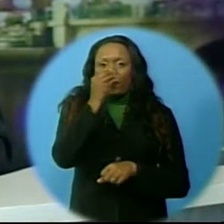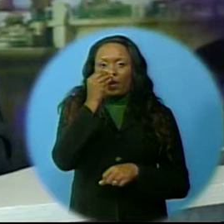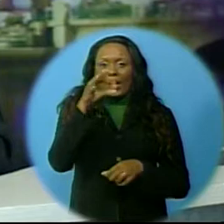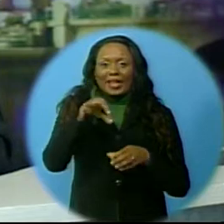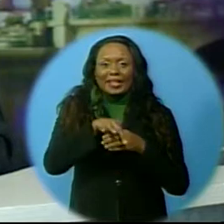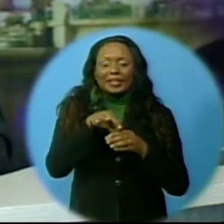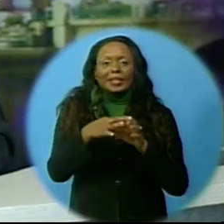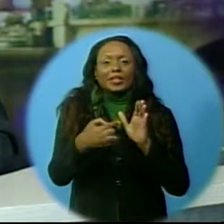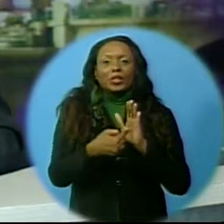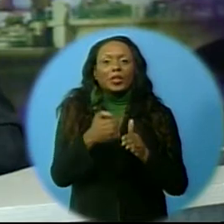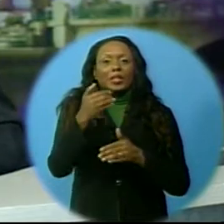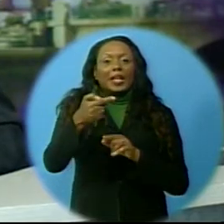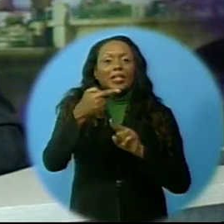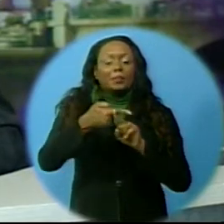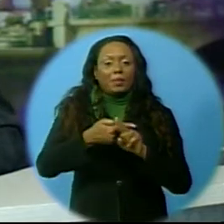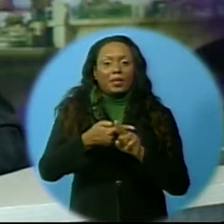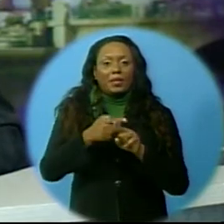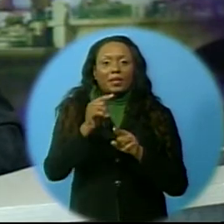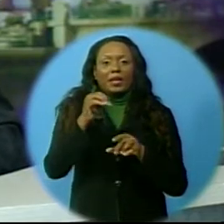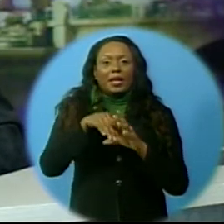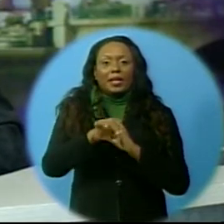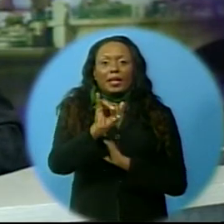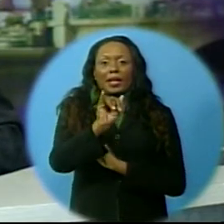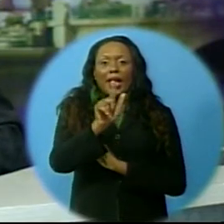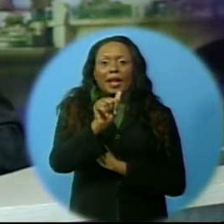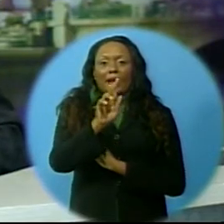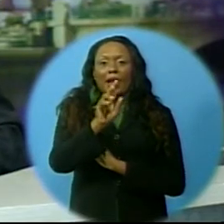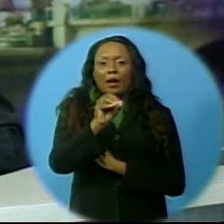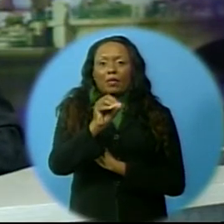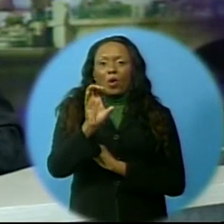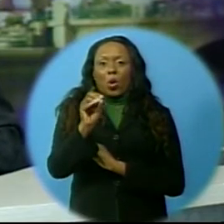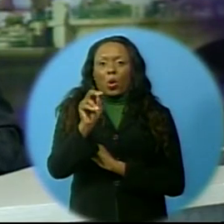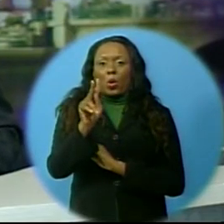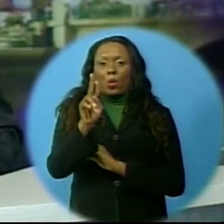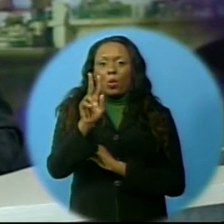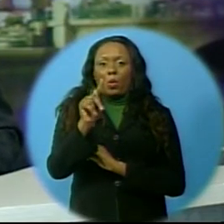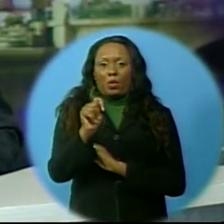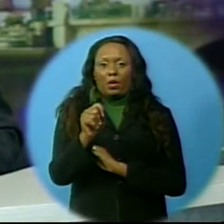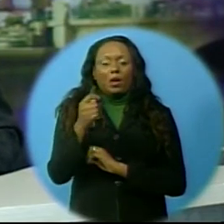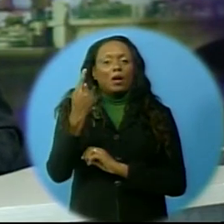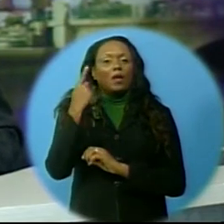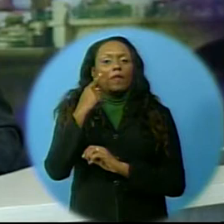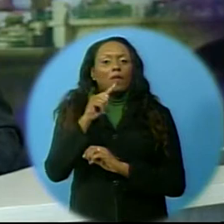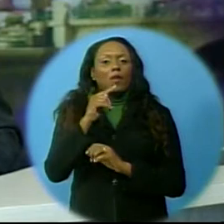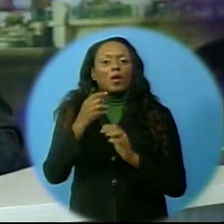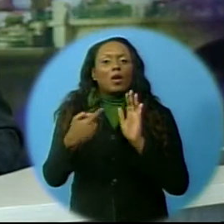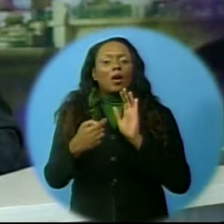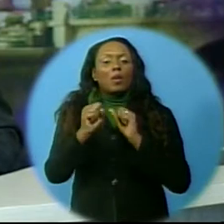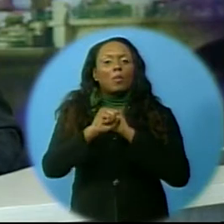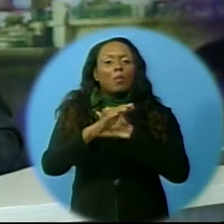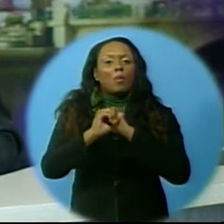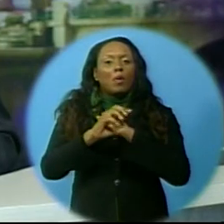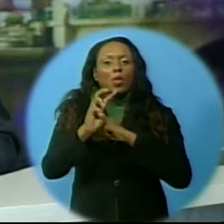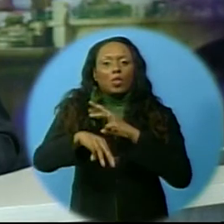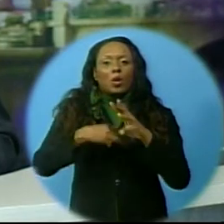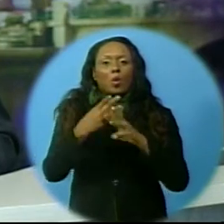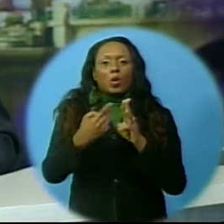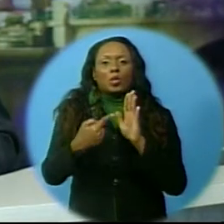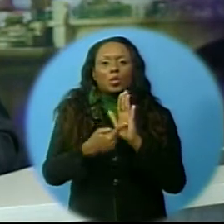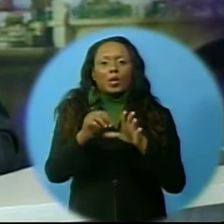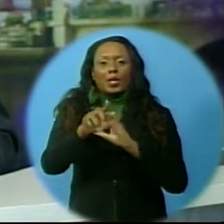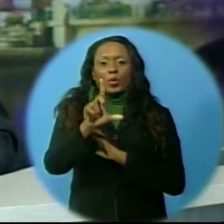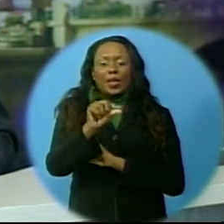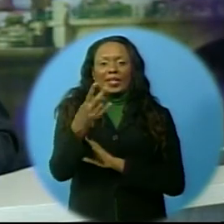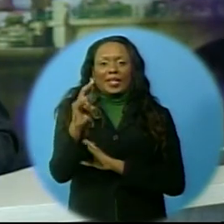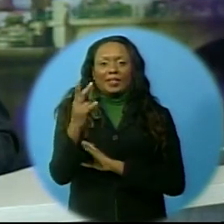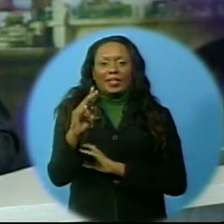and tea show next month at Alaro Court entitled Mass Fusion as part of the build-up to the World Show in